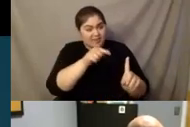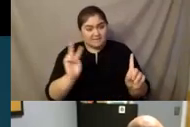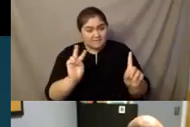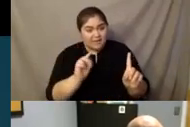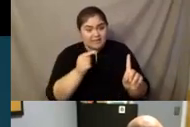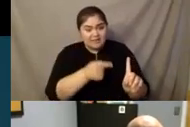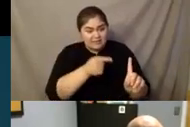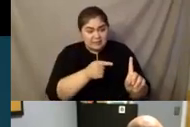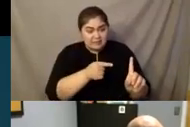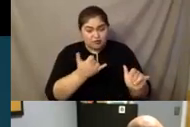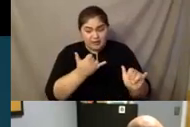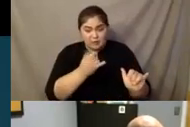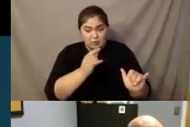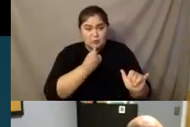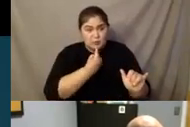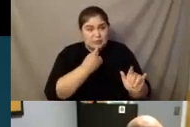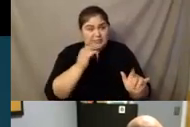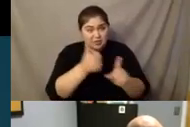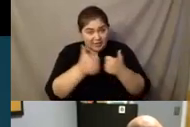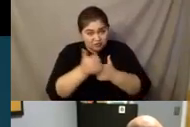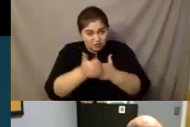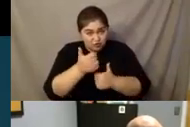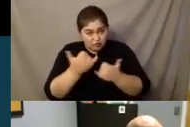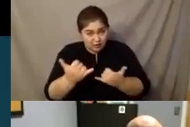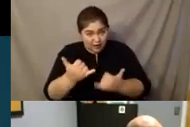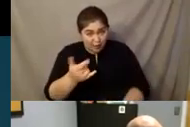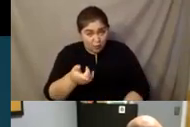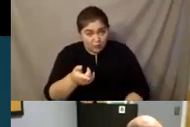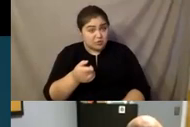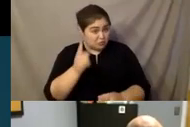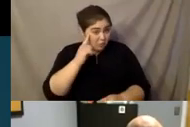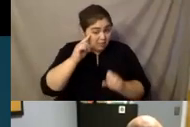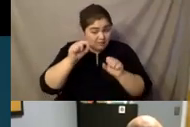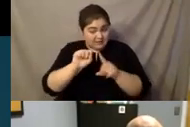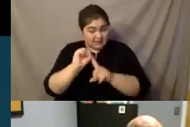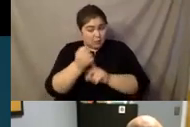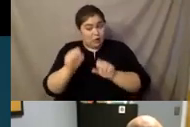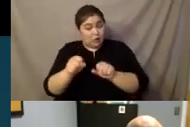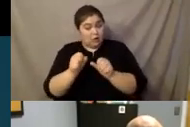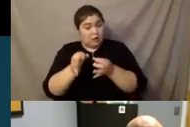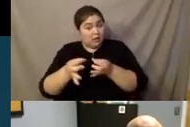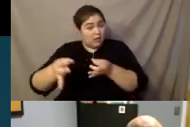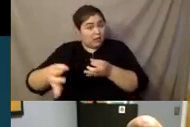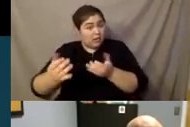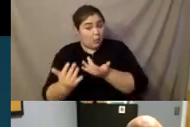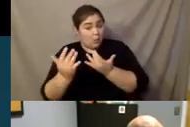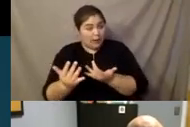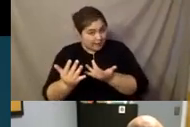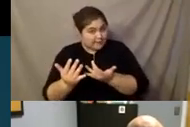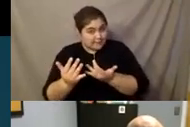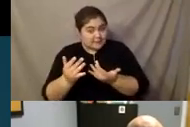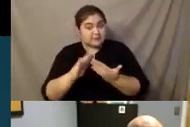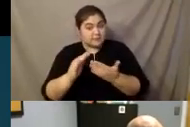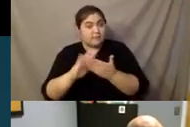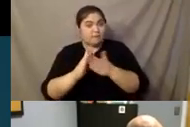in immediate danger? Is this something that maybe it could wait until things are a little bit safer in the world to meet with